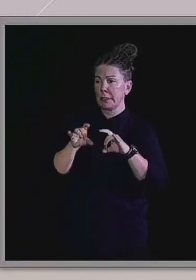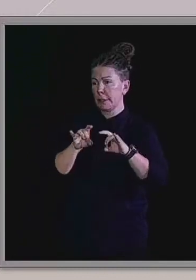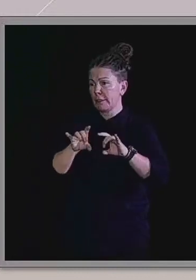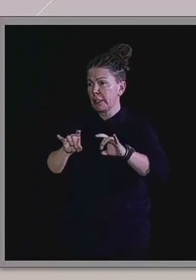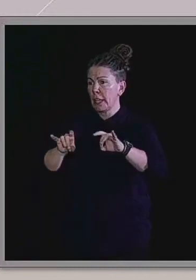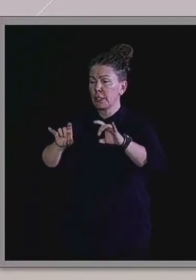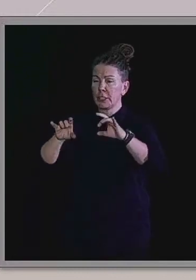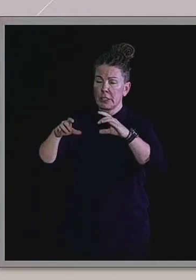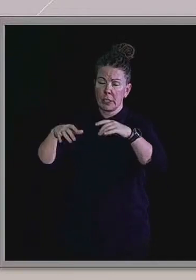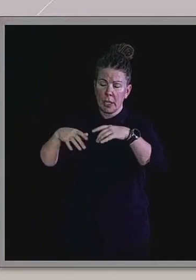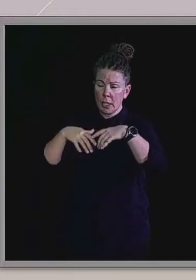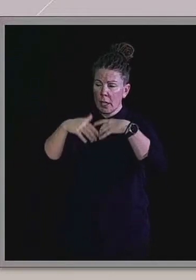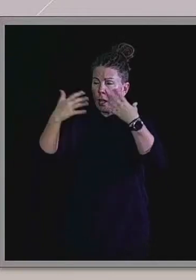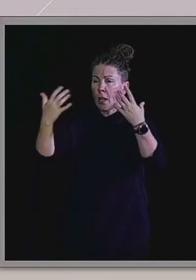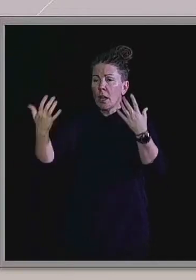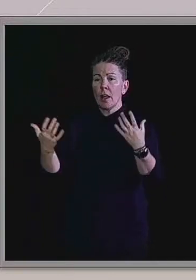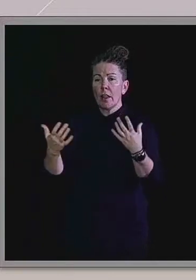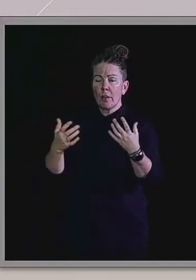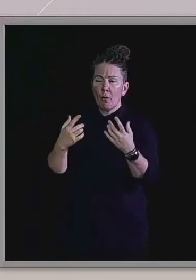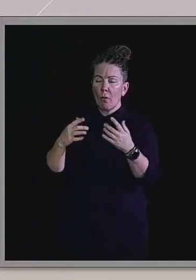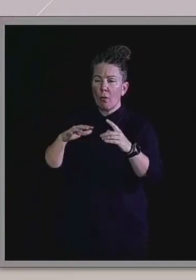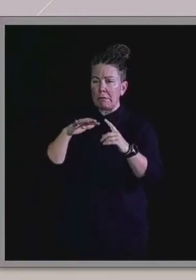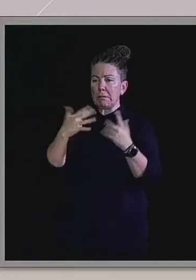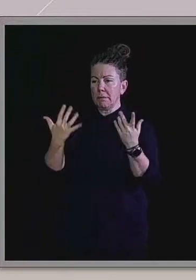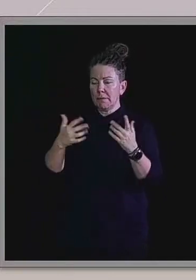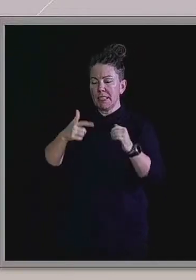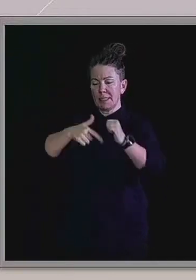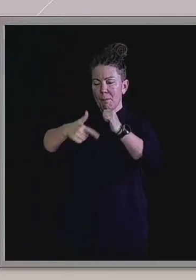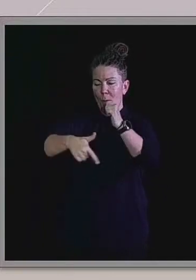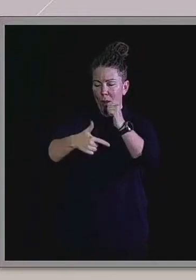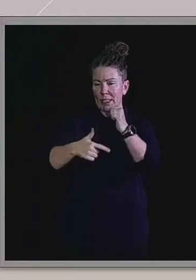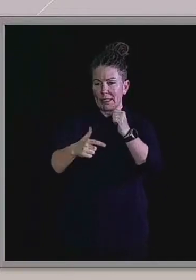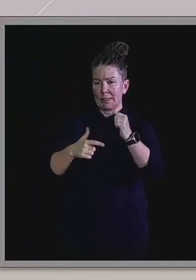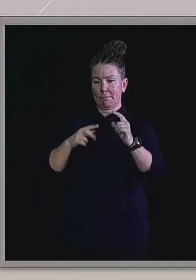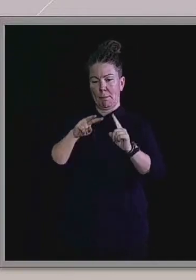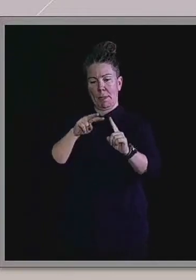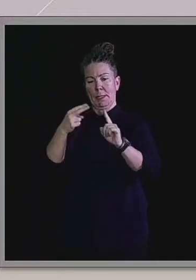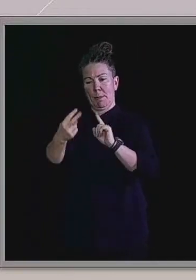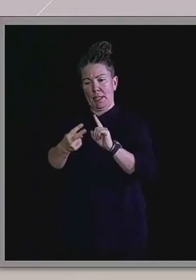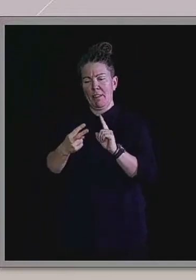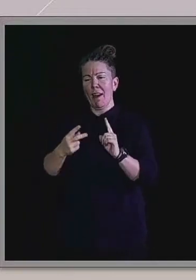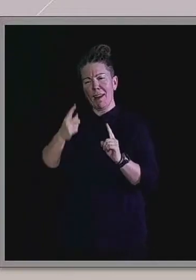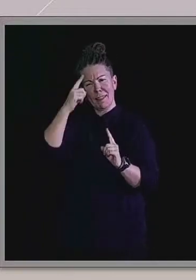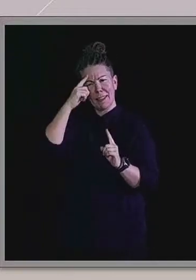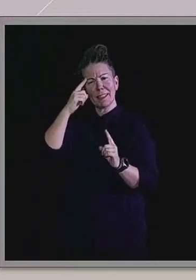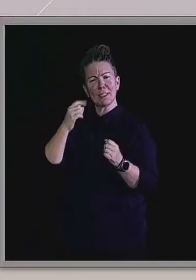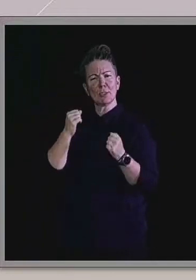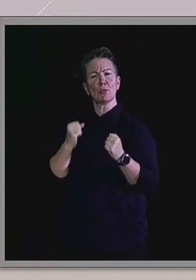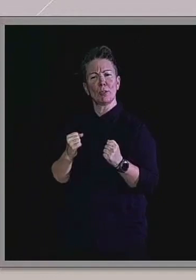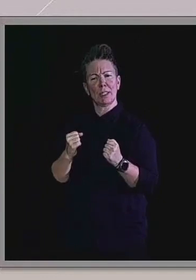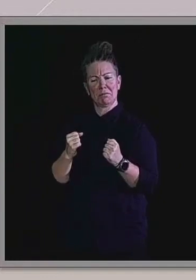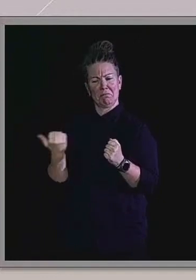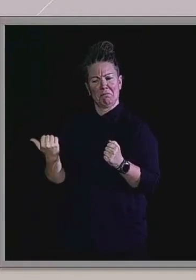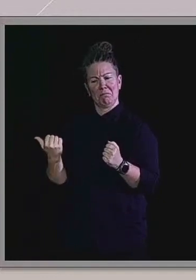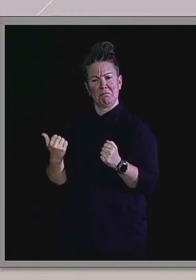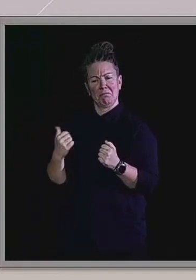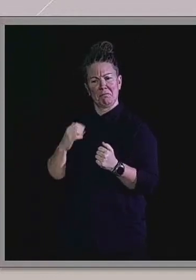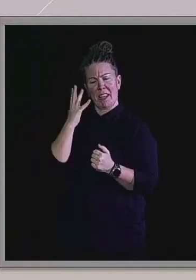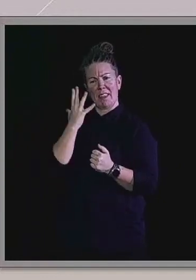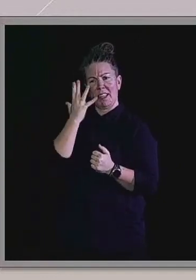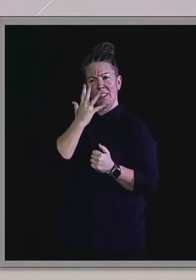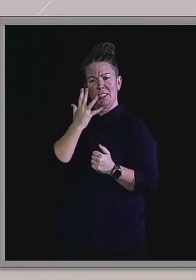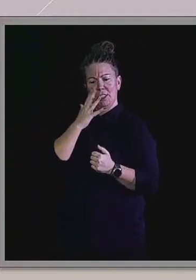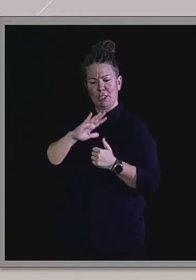it's I think there is a very strong case to show that Aboriginal people are getting on with it, and this is a fantastic